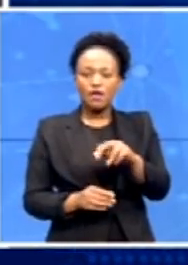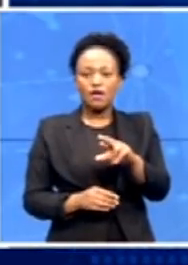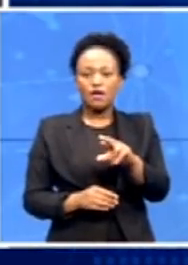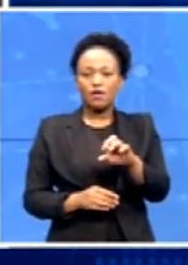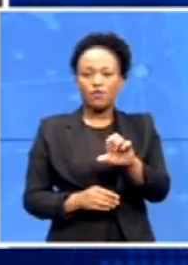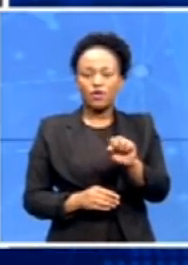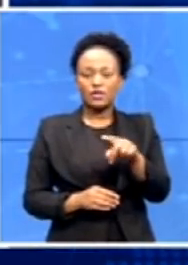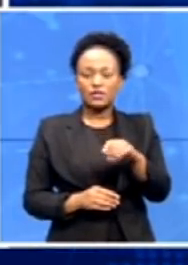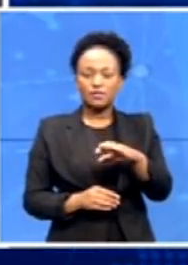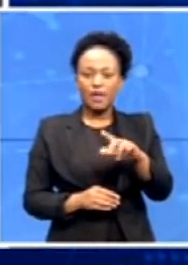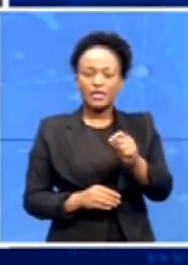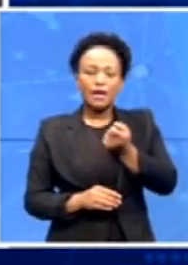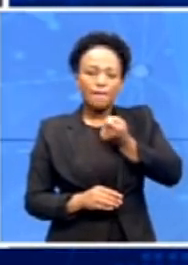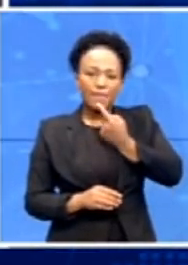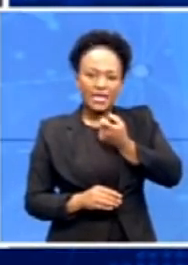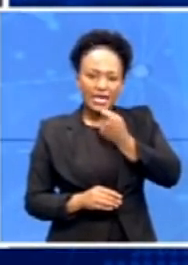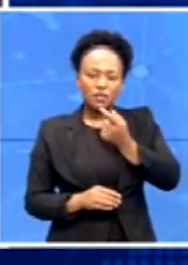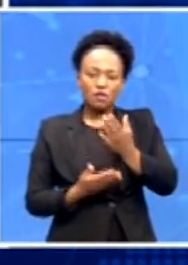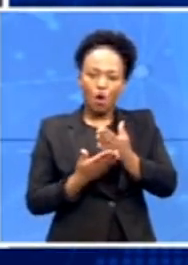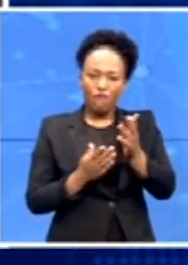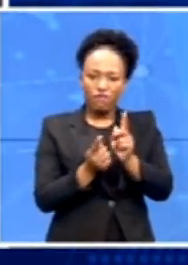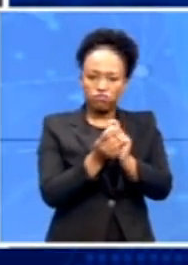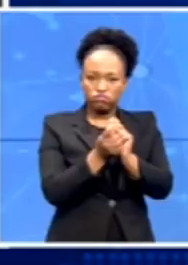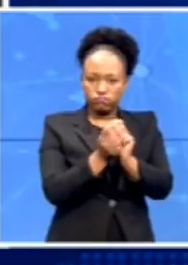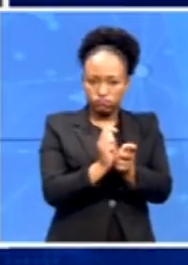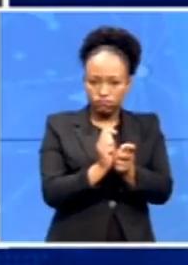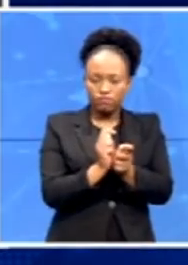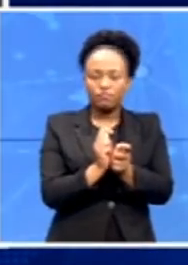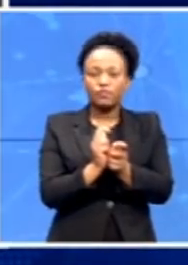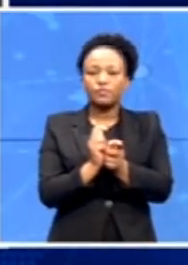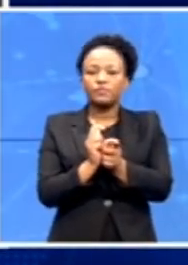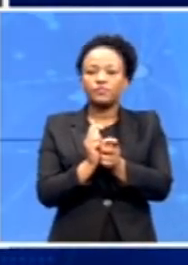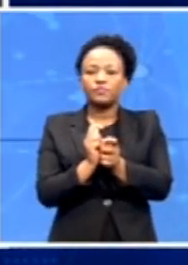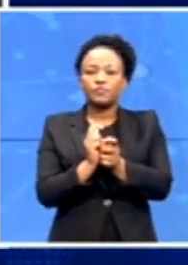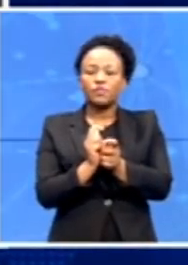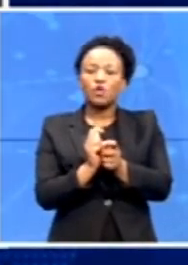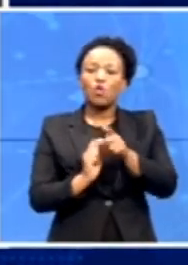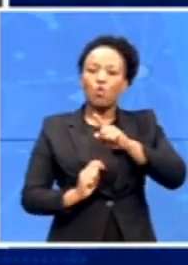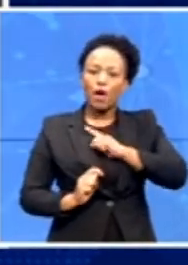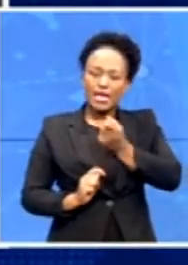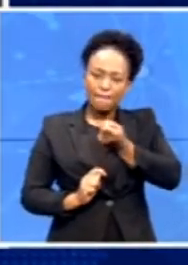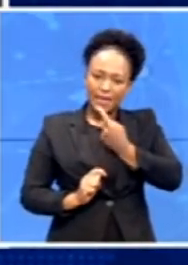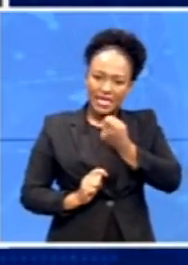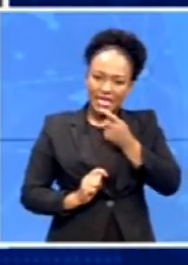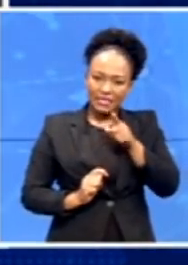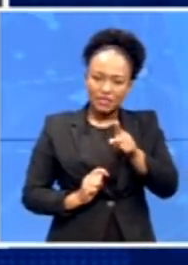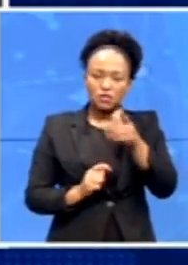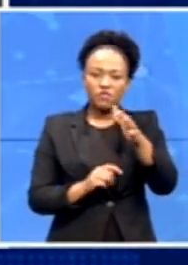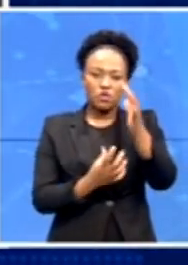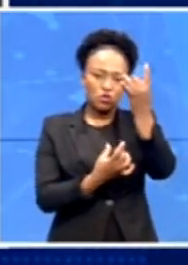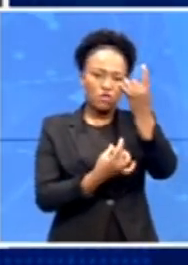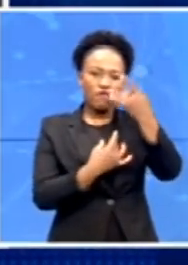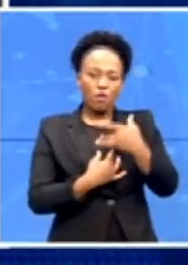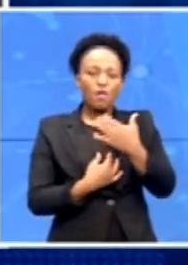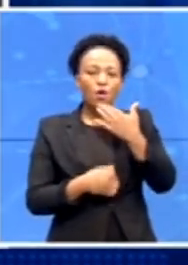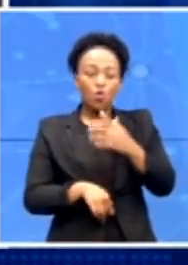as follows. In respect of the medication, we were informed by Dr. Malamela that